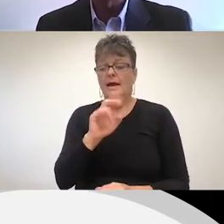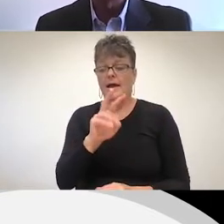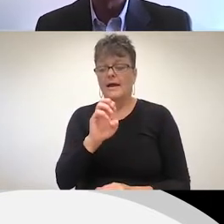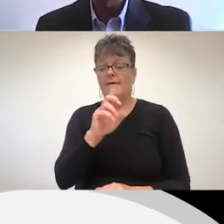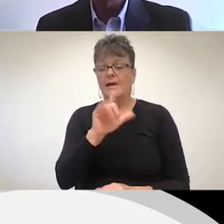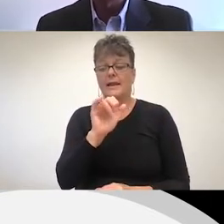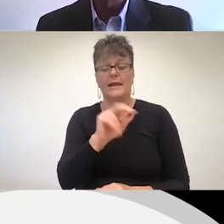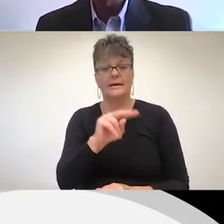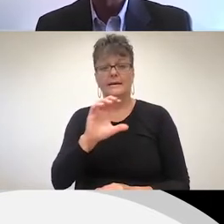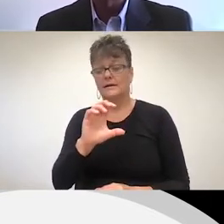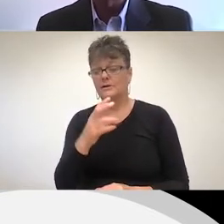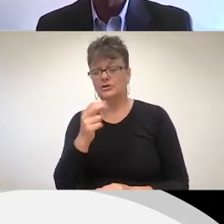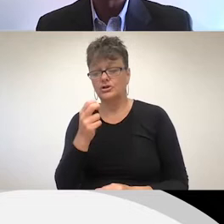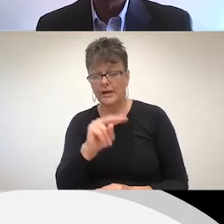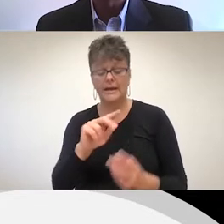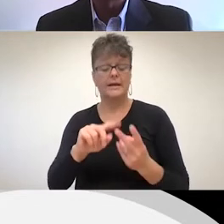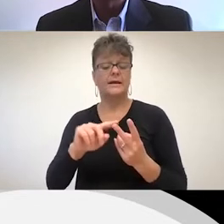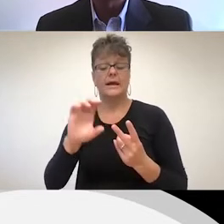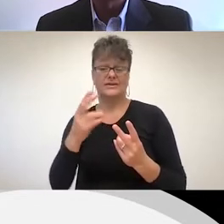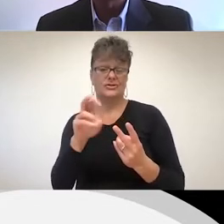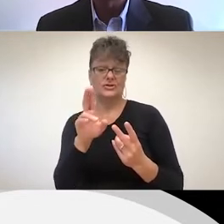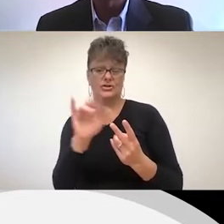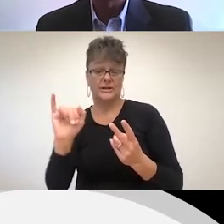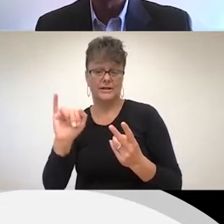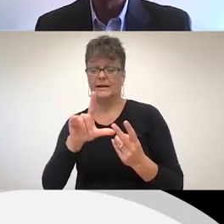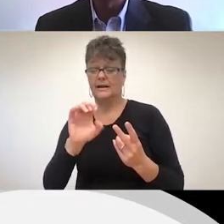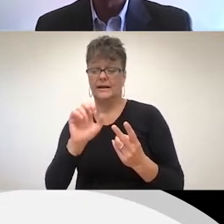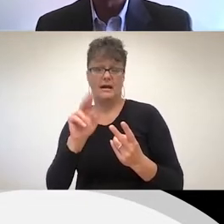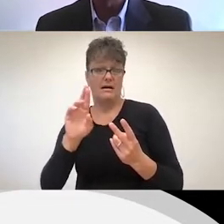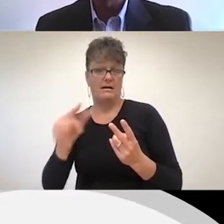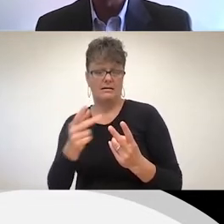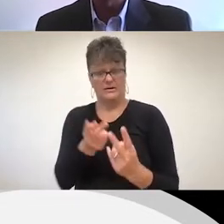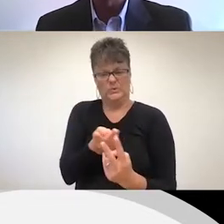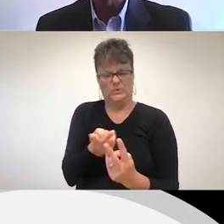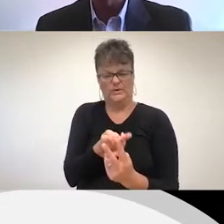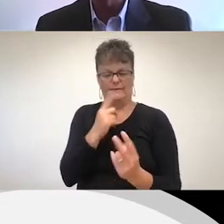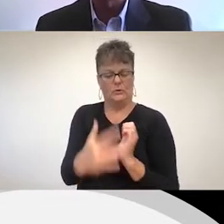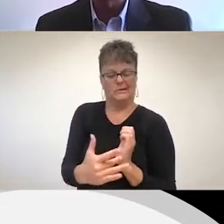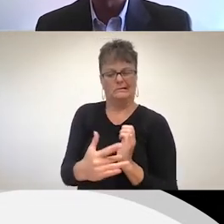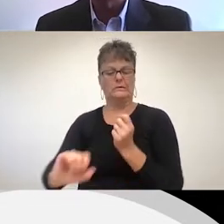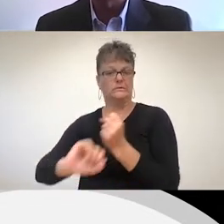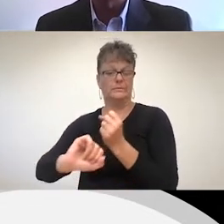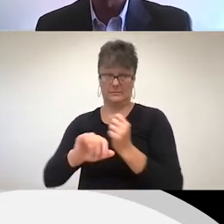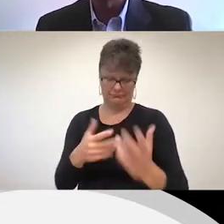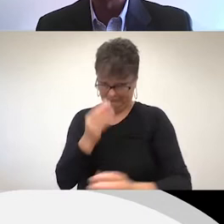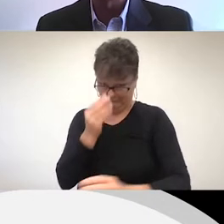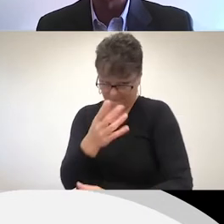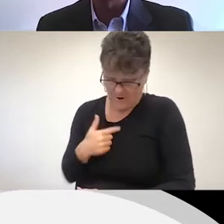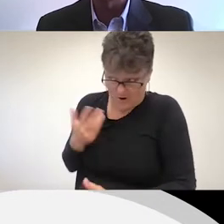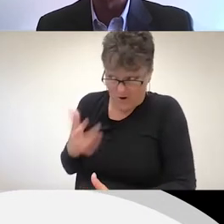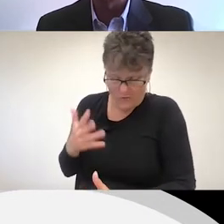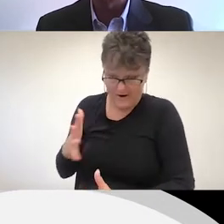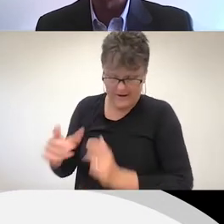as well as Chili Lung for supporting this event. And I can tell you, I've already been assisted on the technology front just to be able